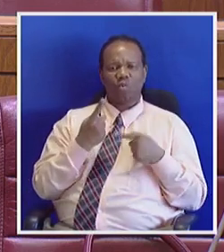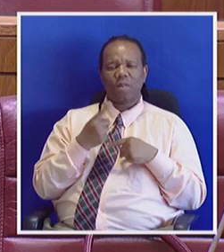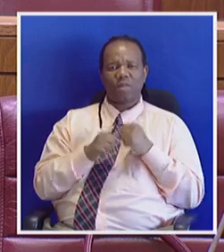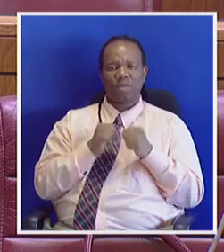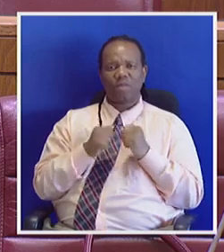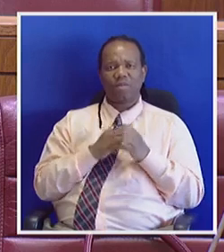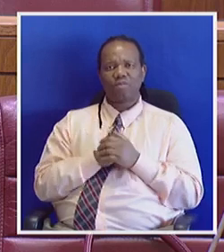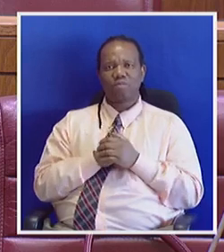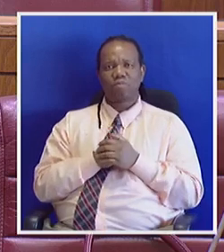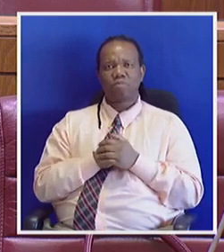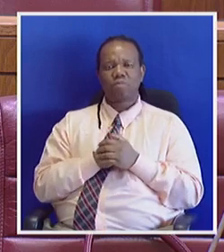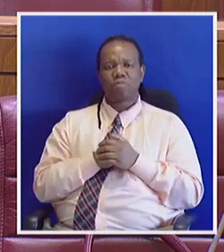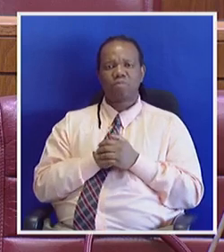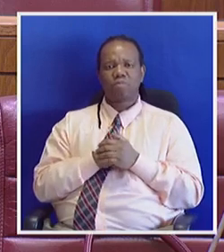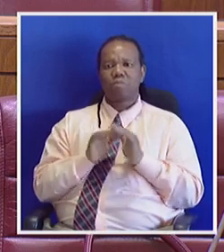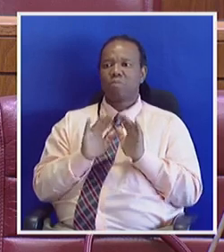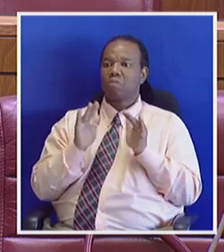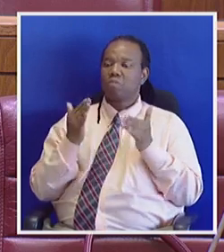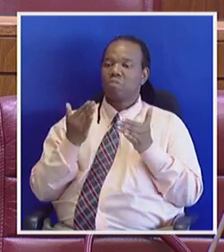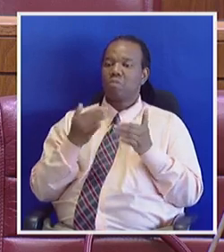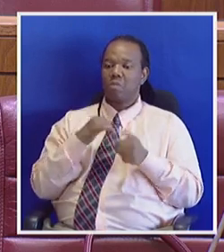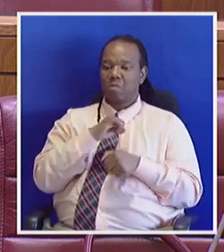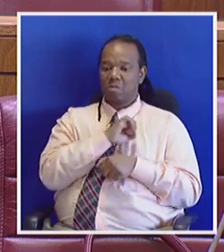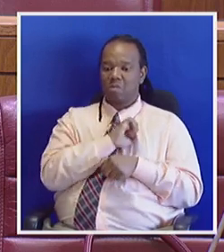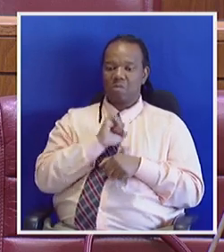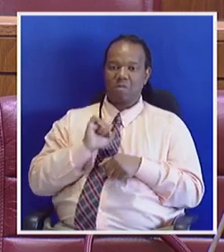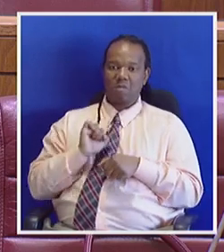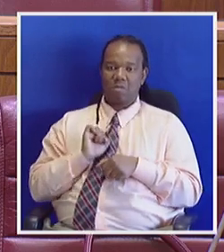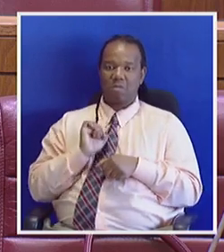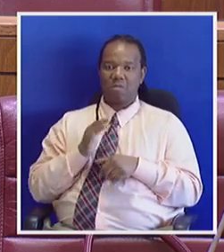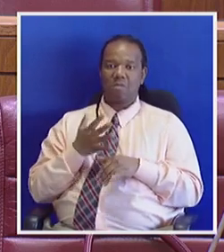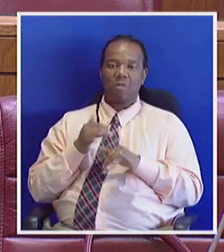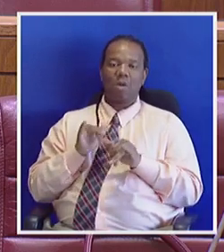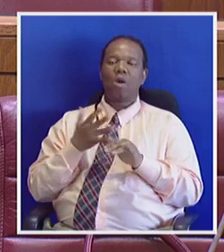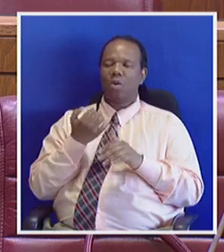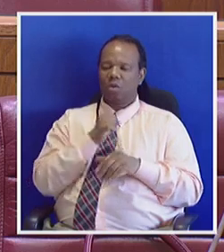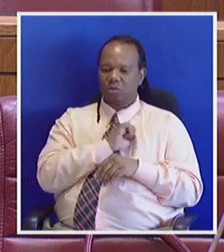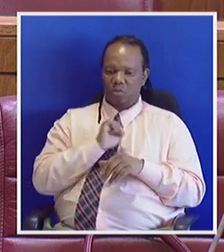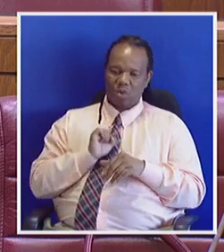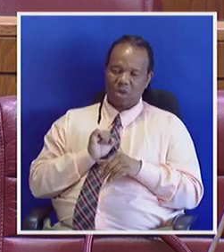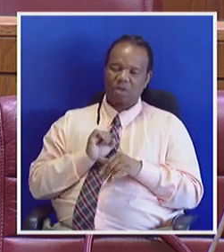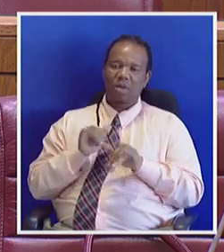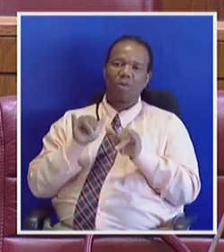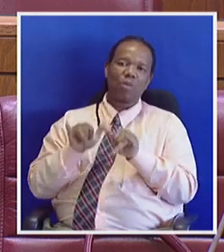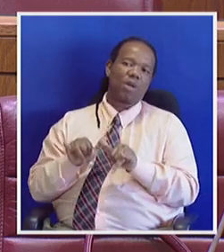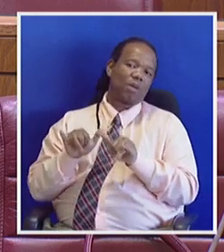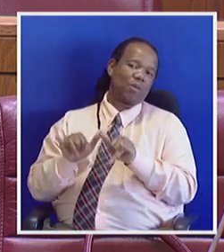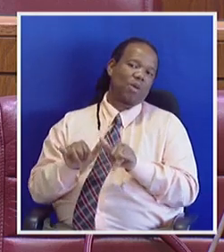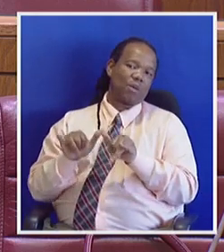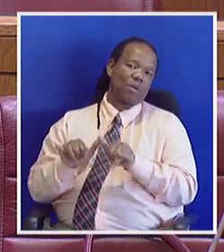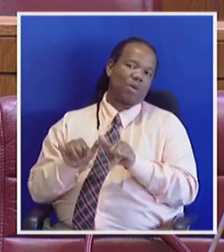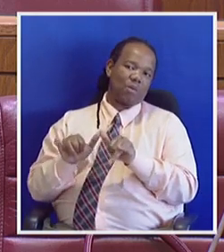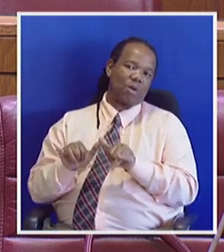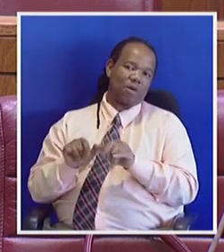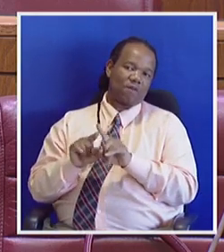Babereki basanse ba eme ba tlhomme matlo, Deputy President. You announced the recommendations of